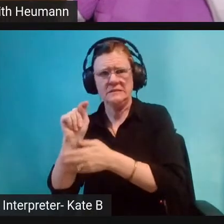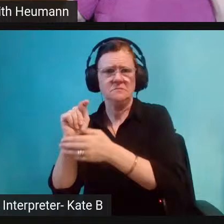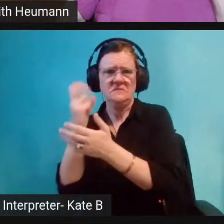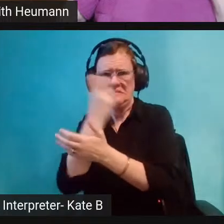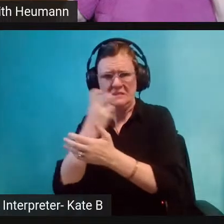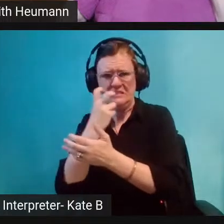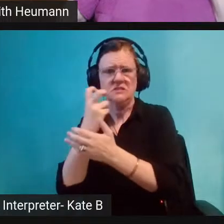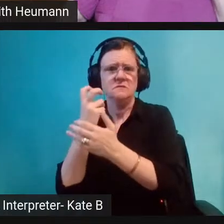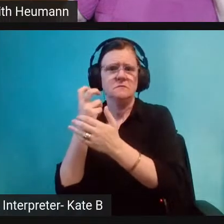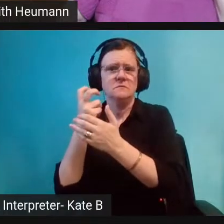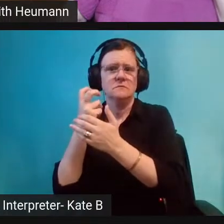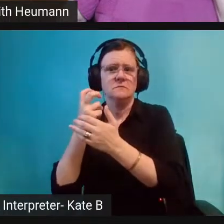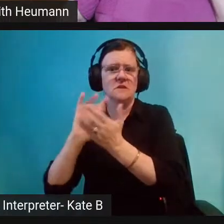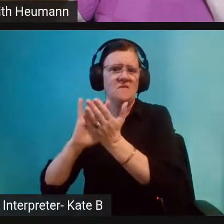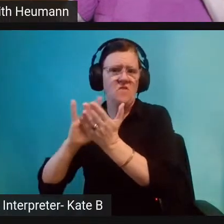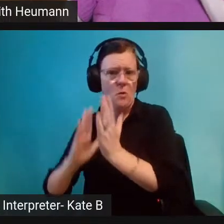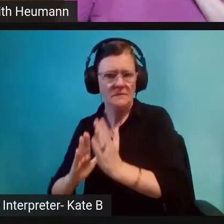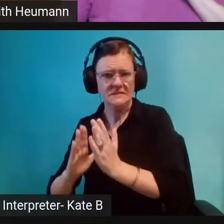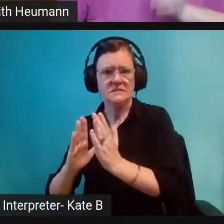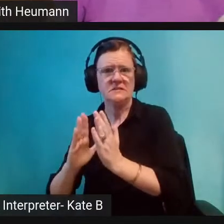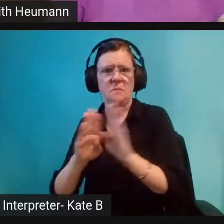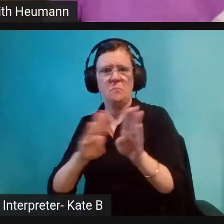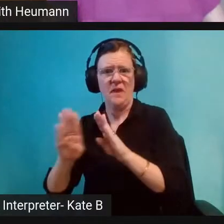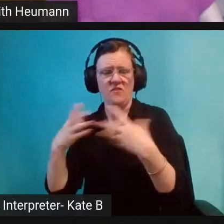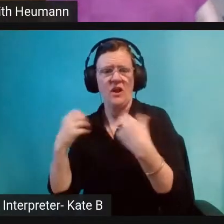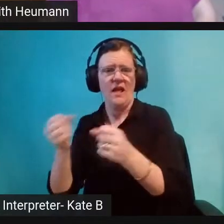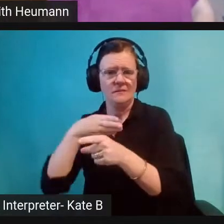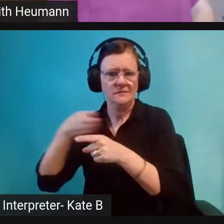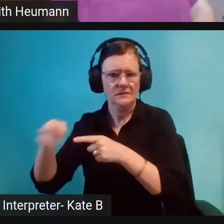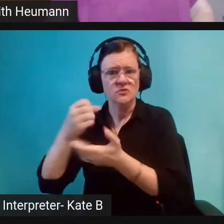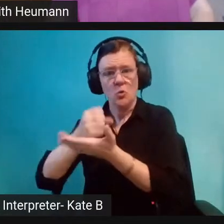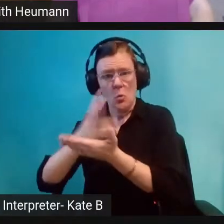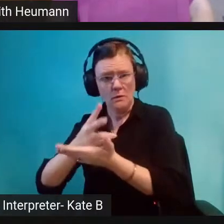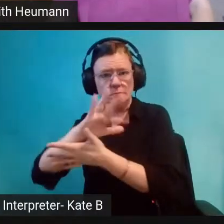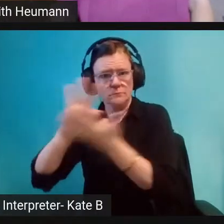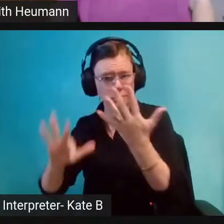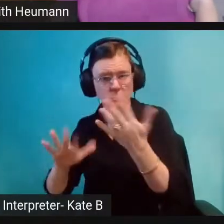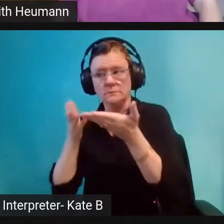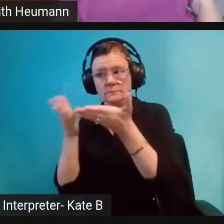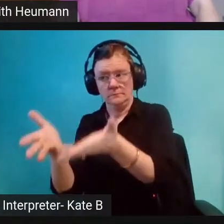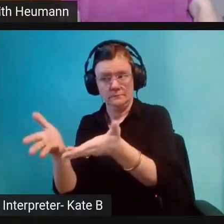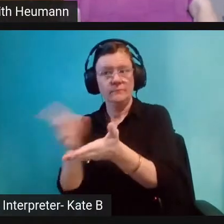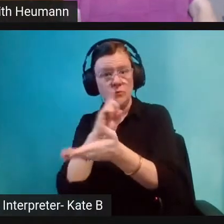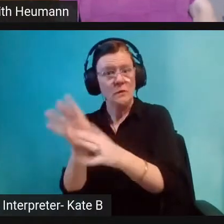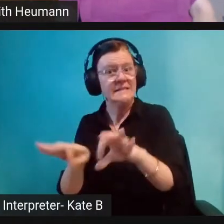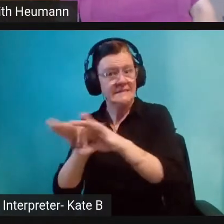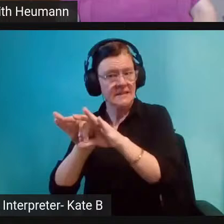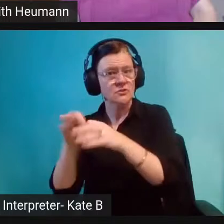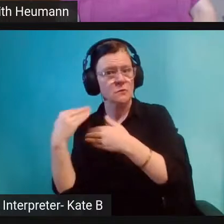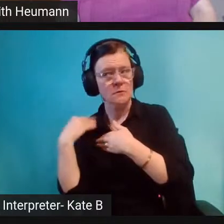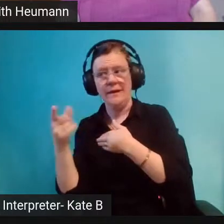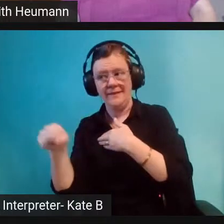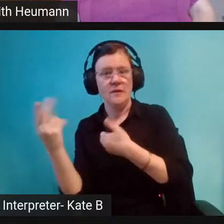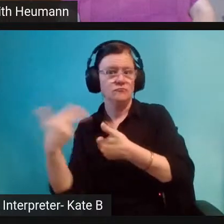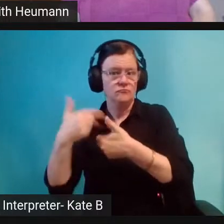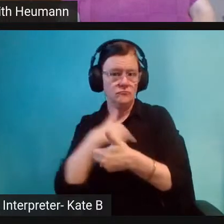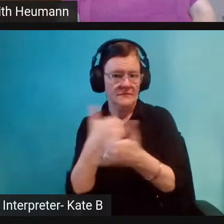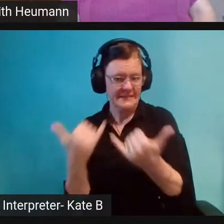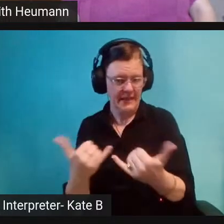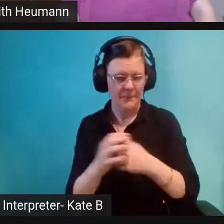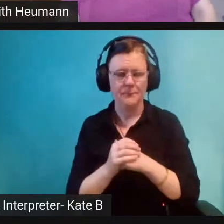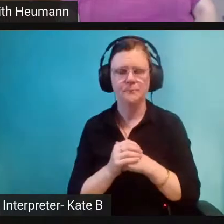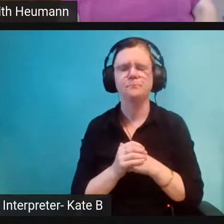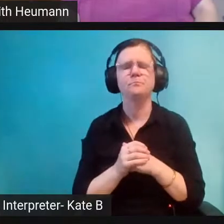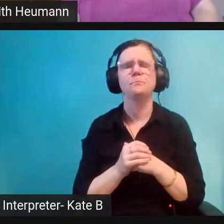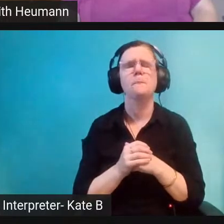and pharmacists and behavioral health specialists and social workers and many other essential roles. And they're with us today.